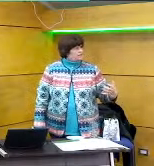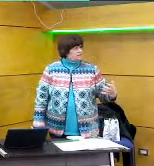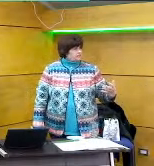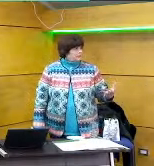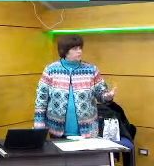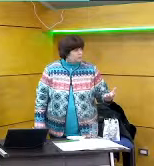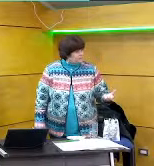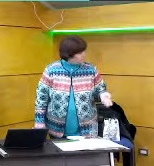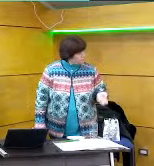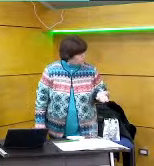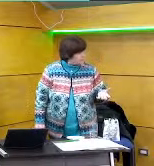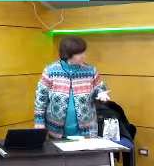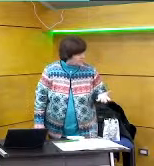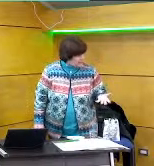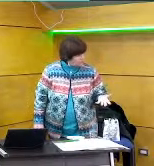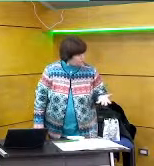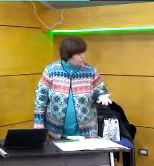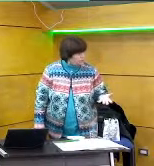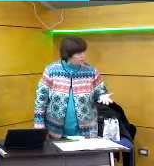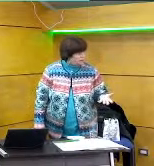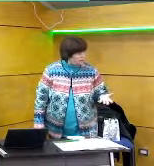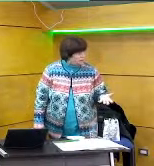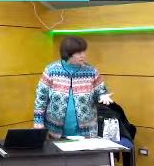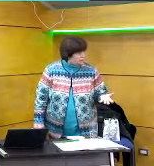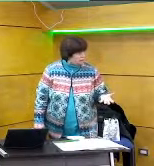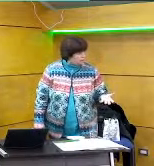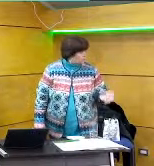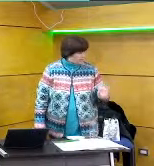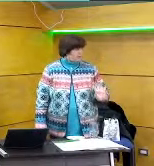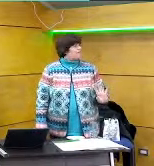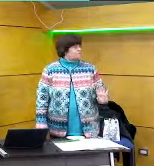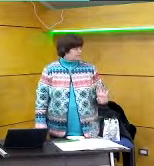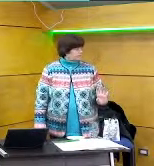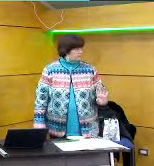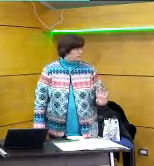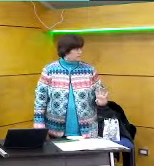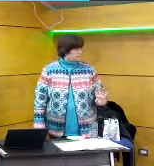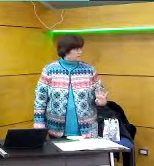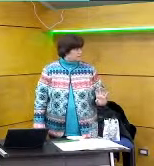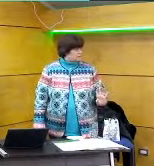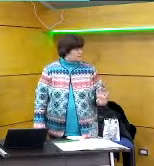said it, did they realize it was a sad story? Or were they laughing?